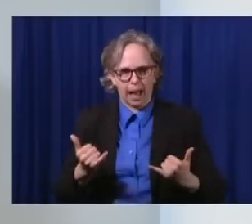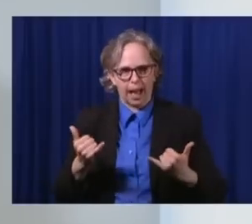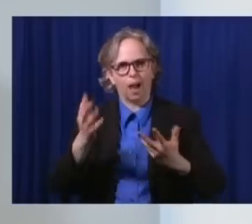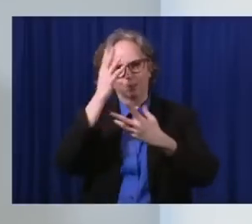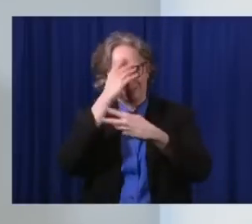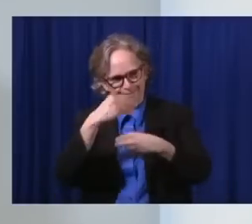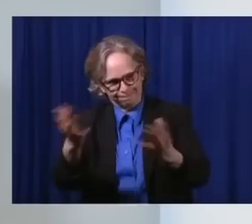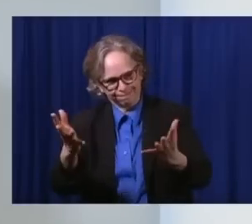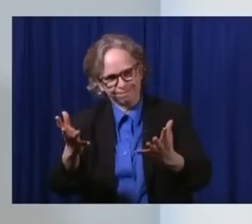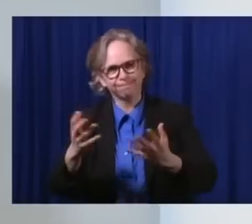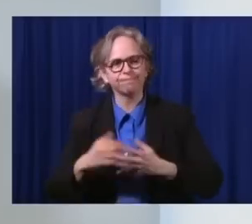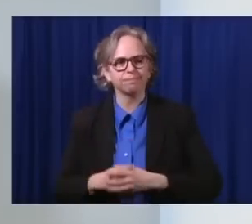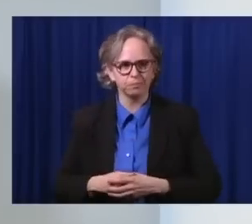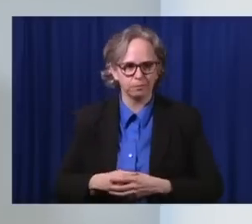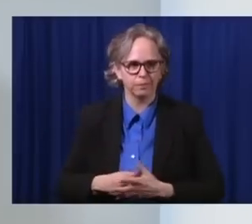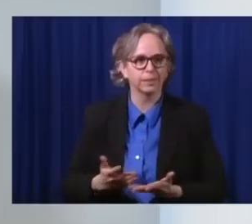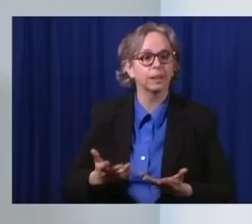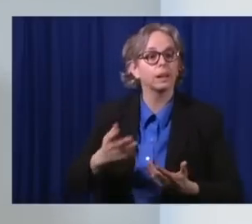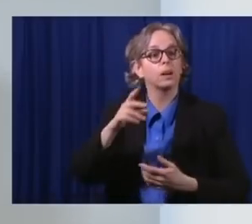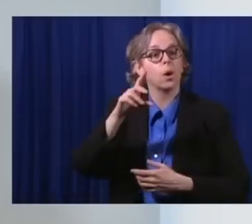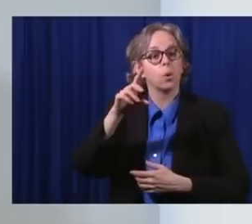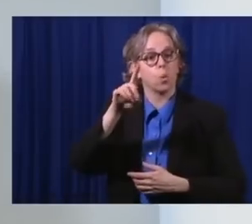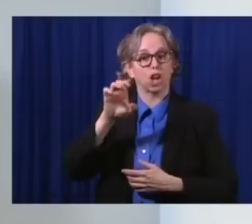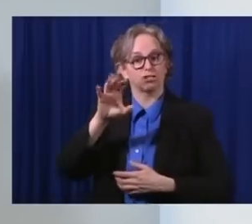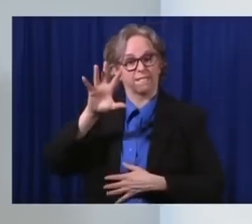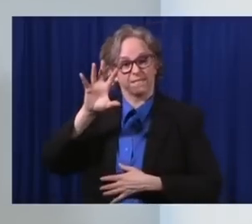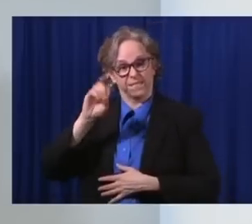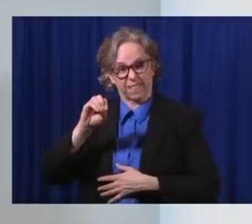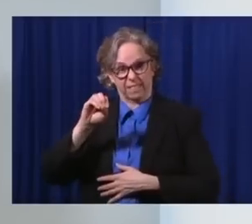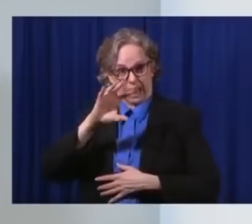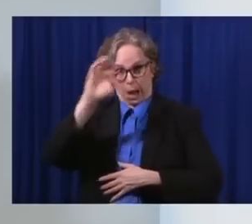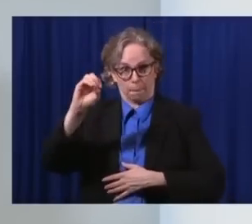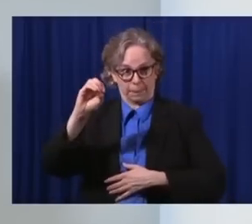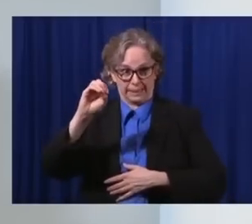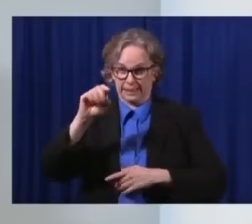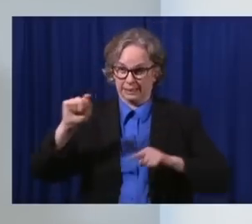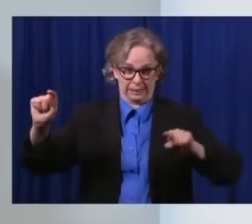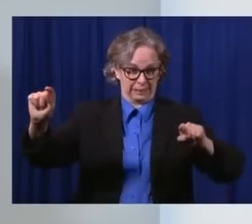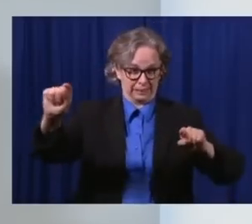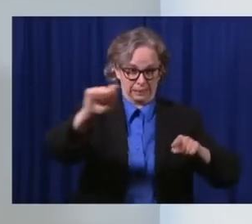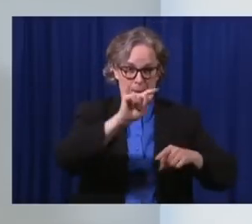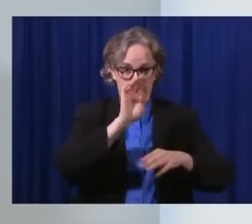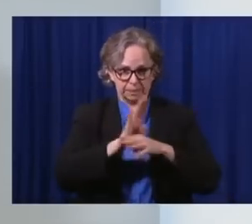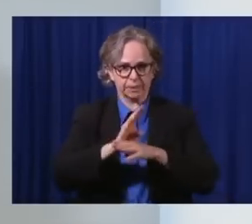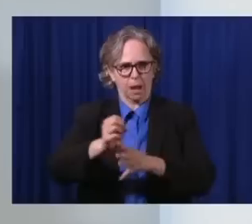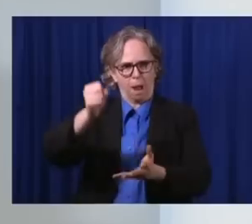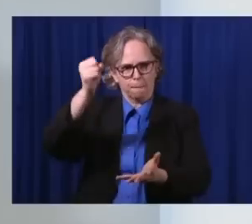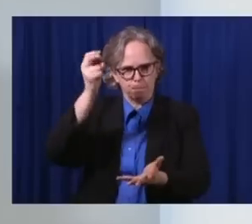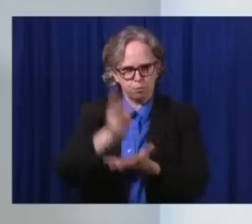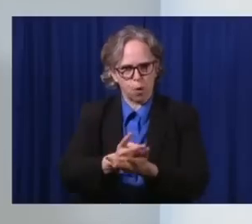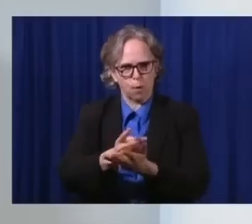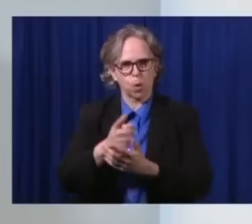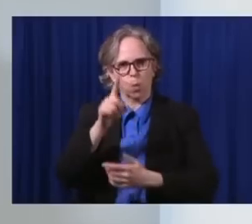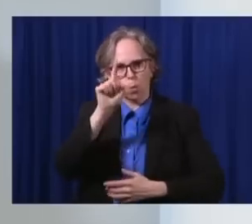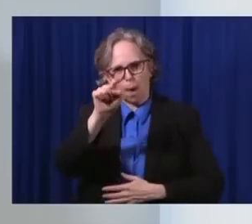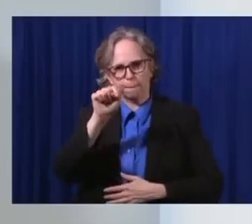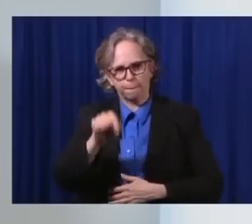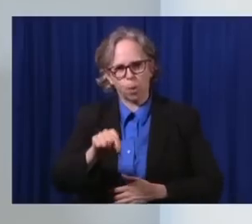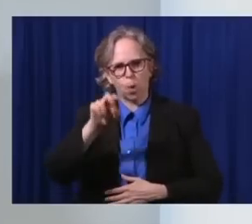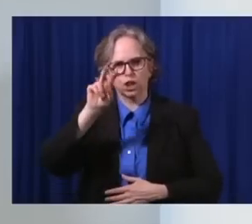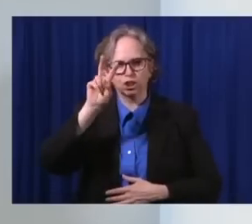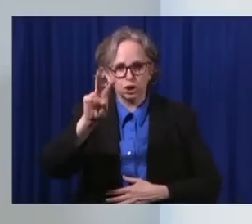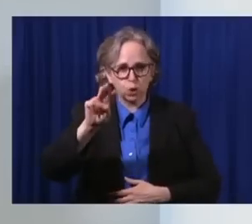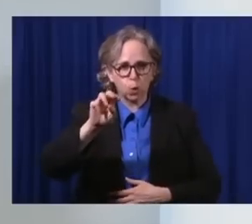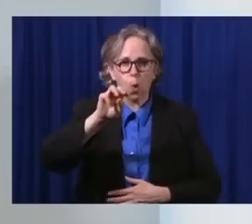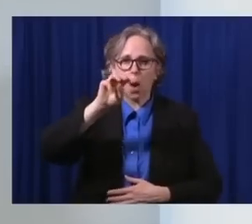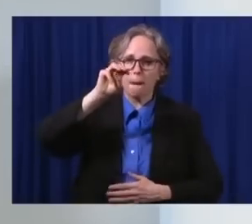announcing 150 companies have been approved for $1.2 million in that round of funding, which will allow for credentials to